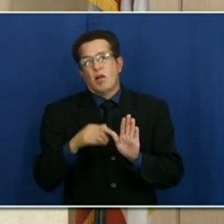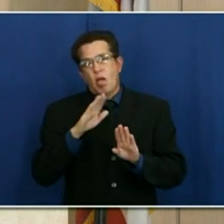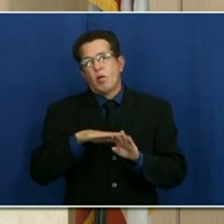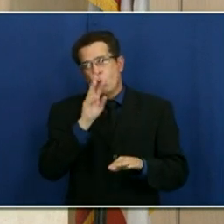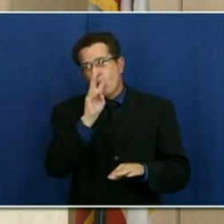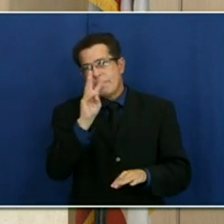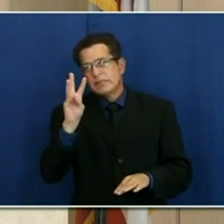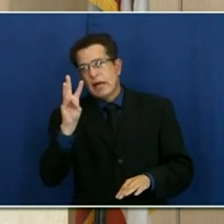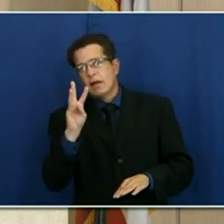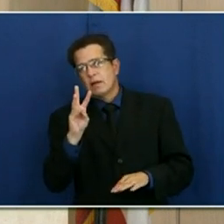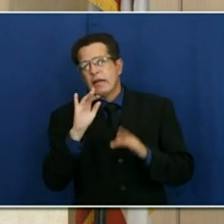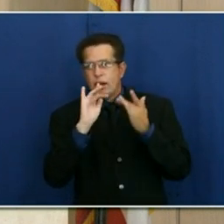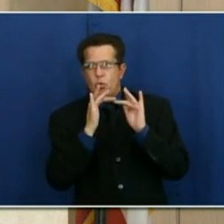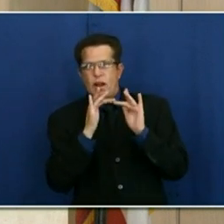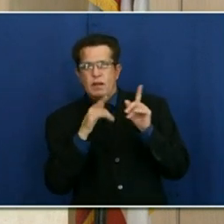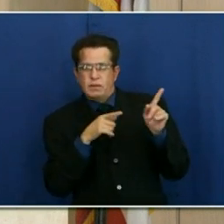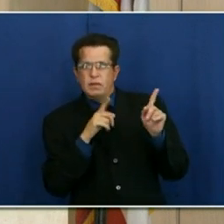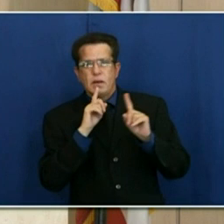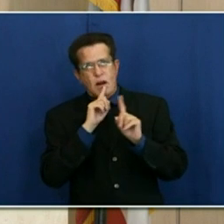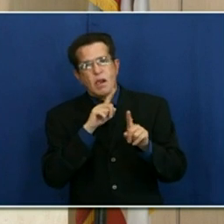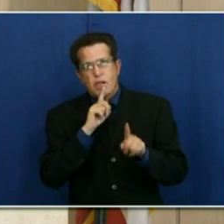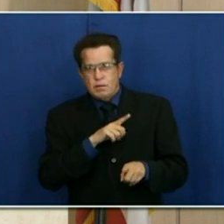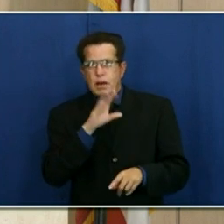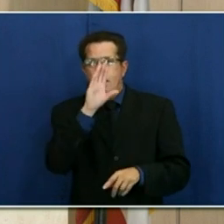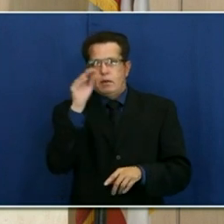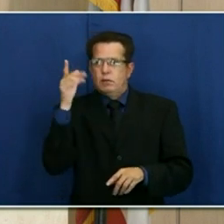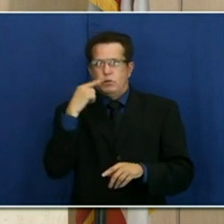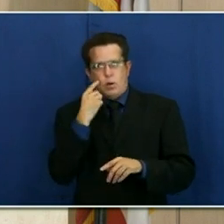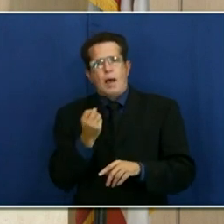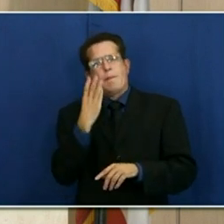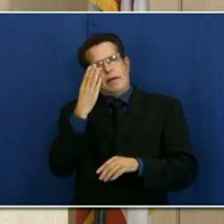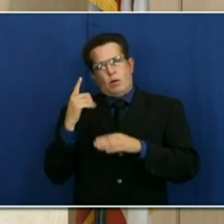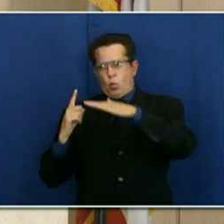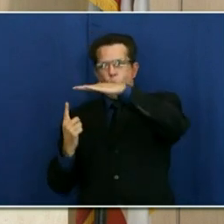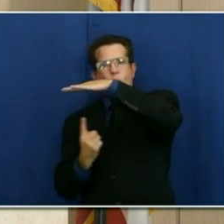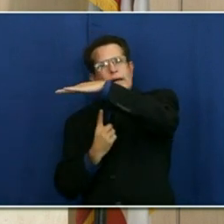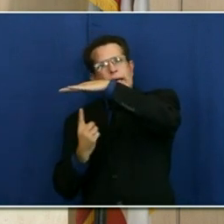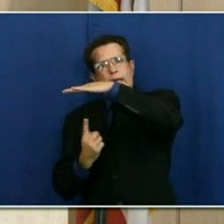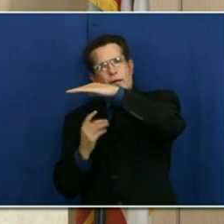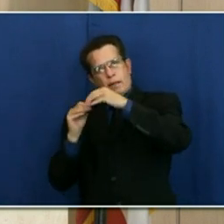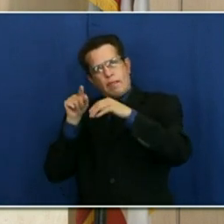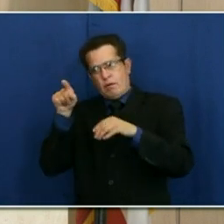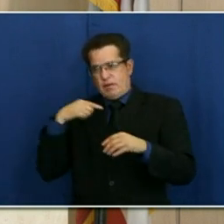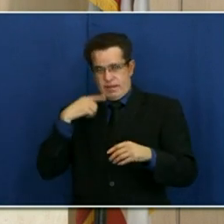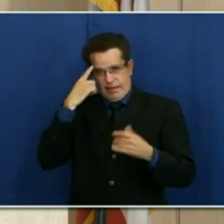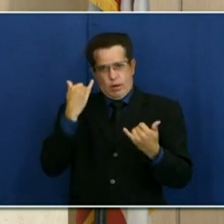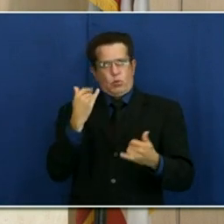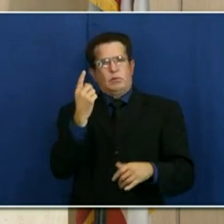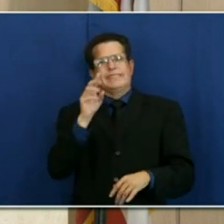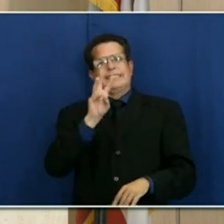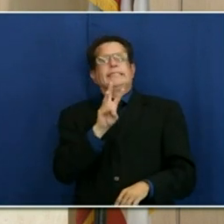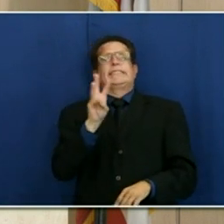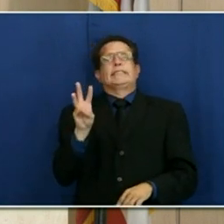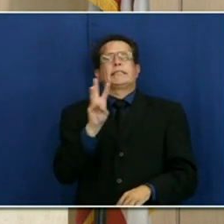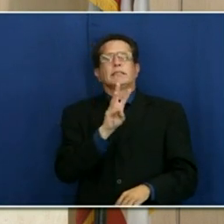the number of individuals who are under quarantine, which I believe is 66 the last time I looked this